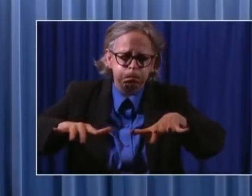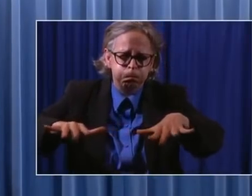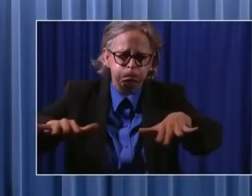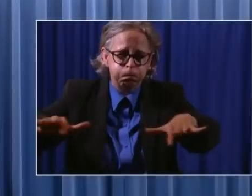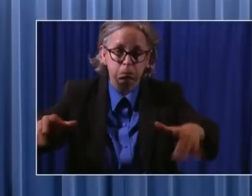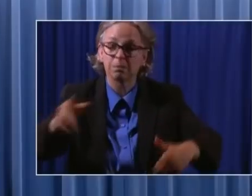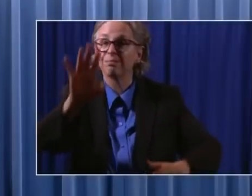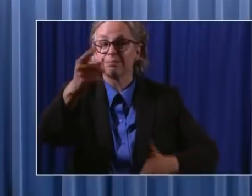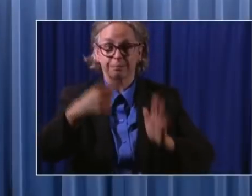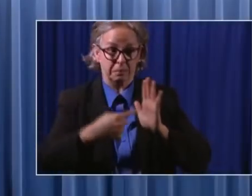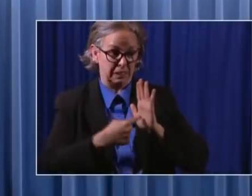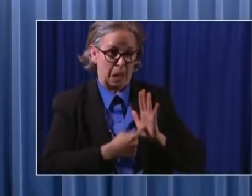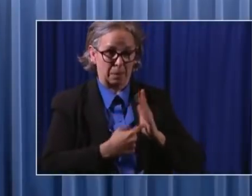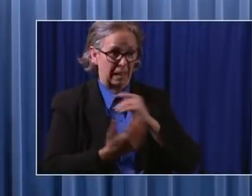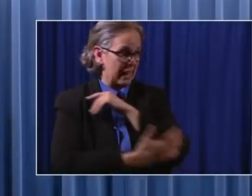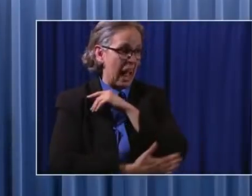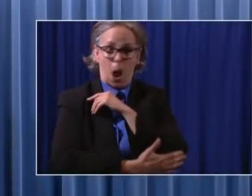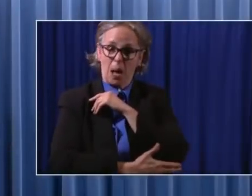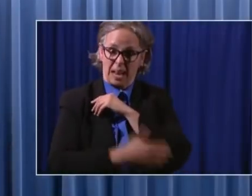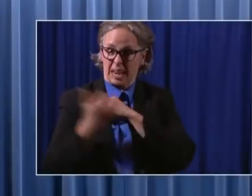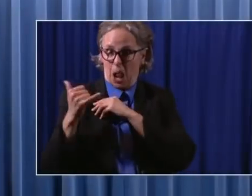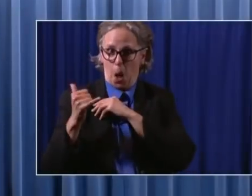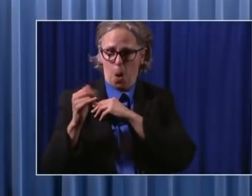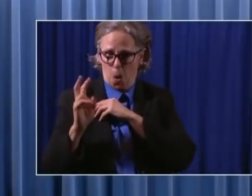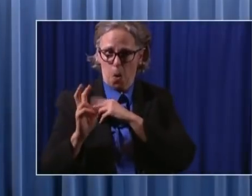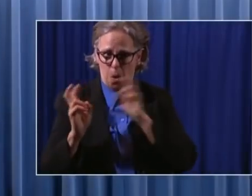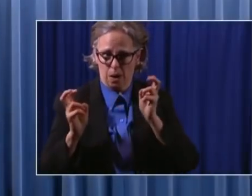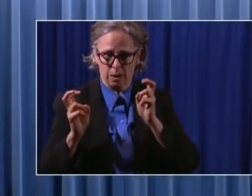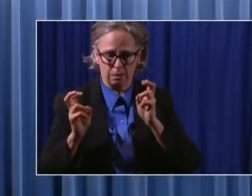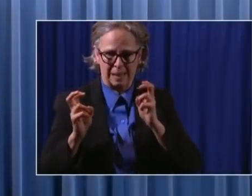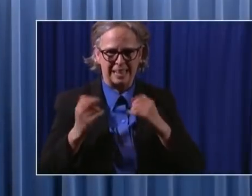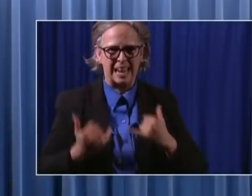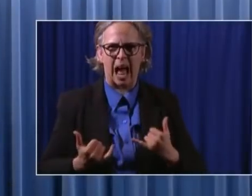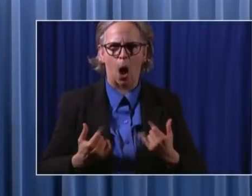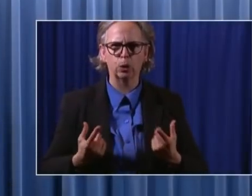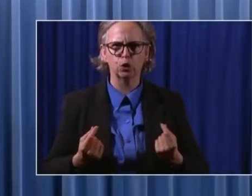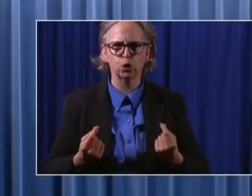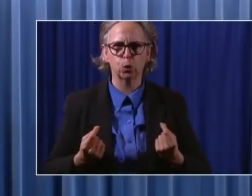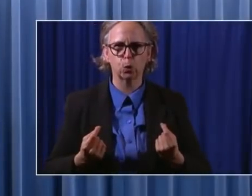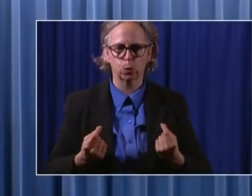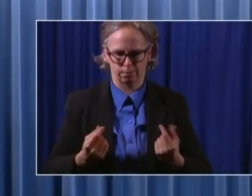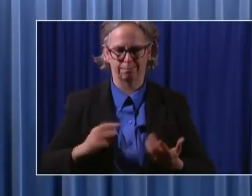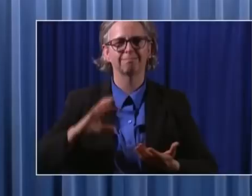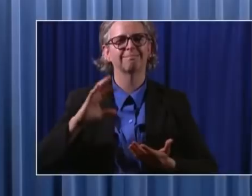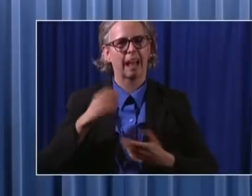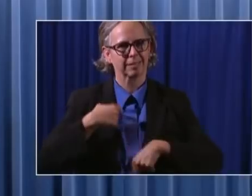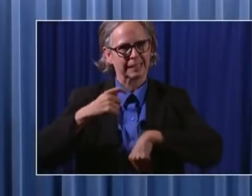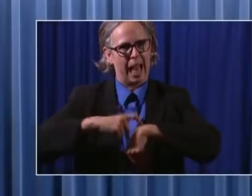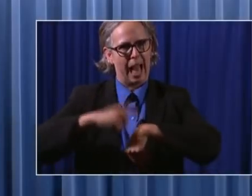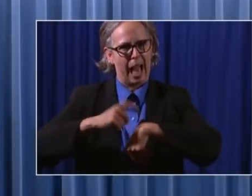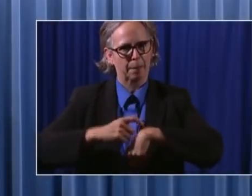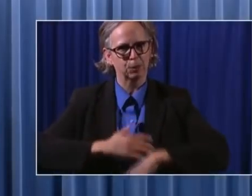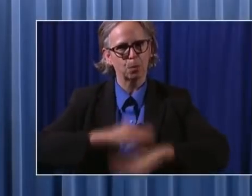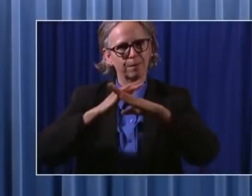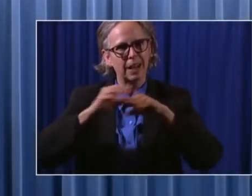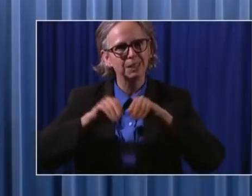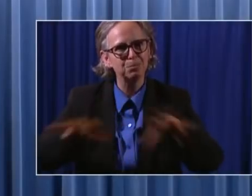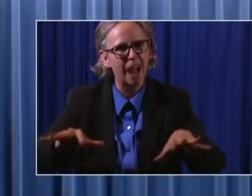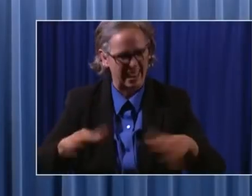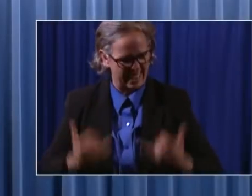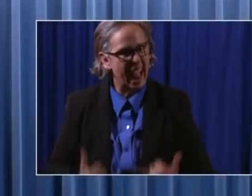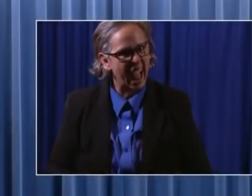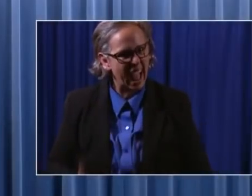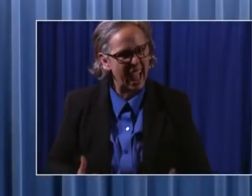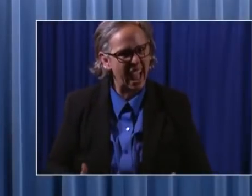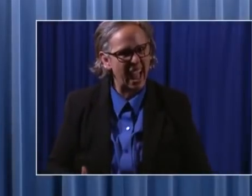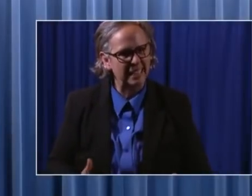yellow counties, now is the time to cut this thing off. It's so much easier to do it. So much easier to